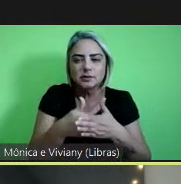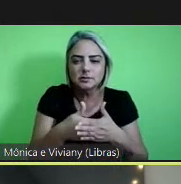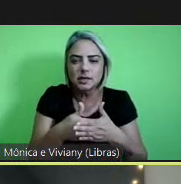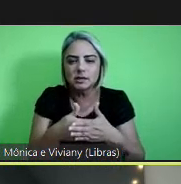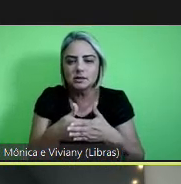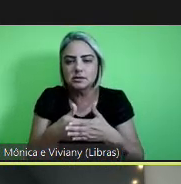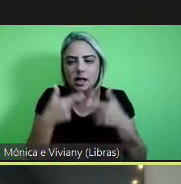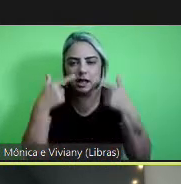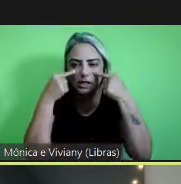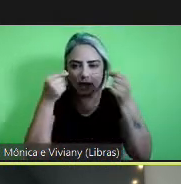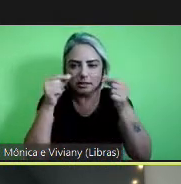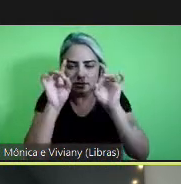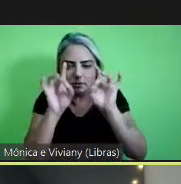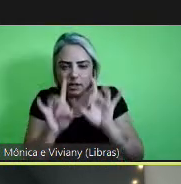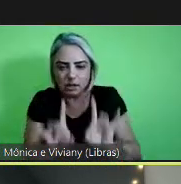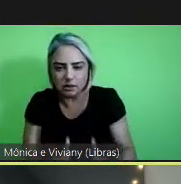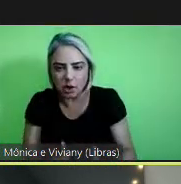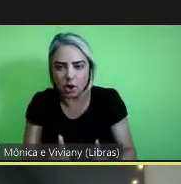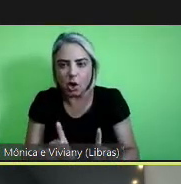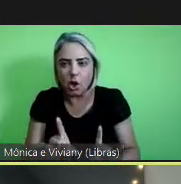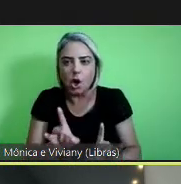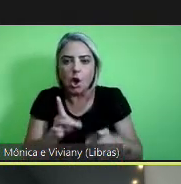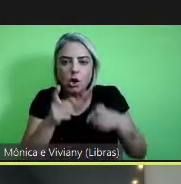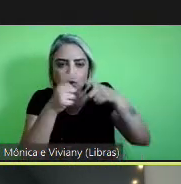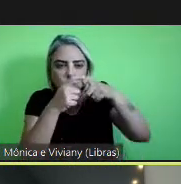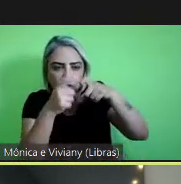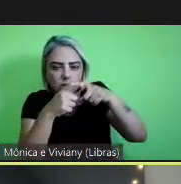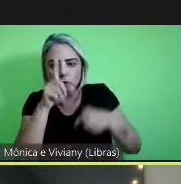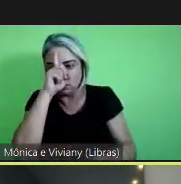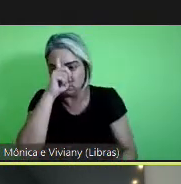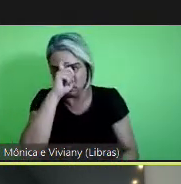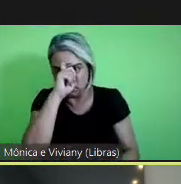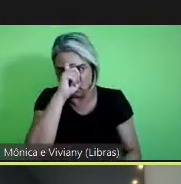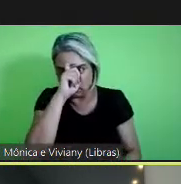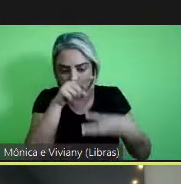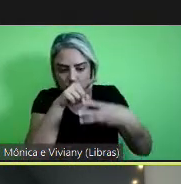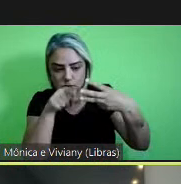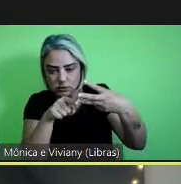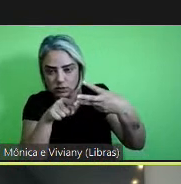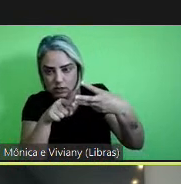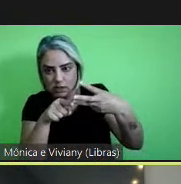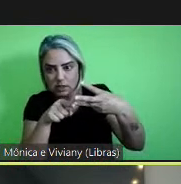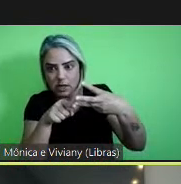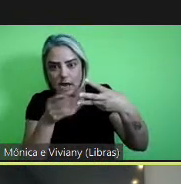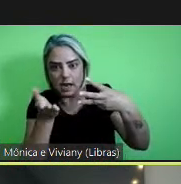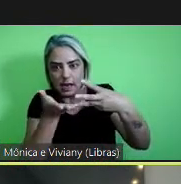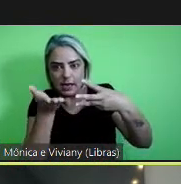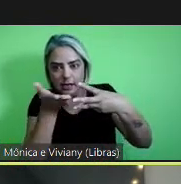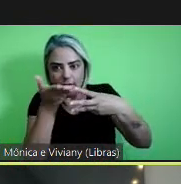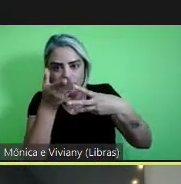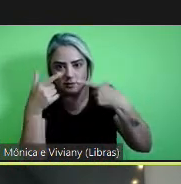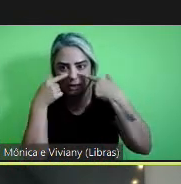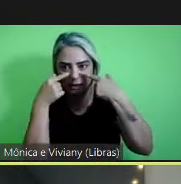because at first there was a difficulty in the specialized care and the three levels